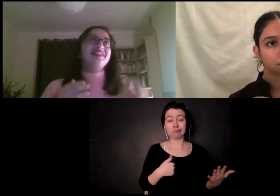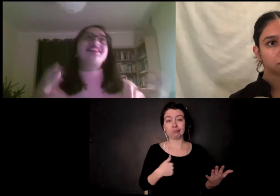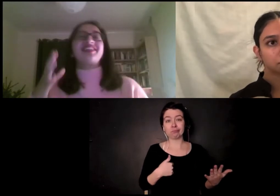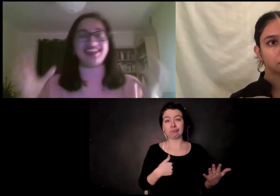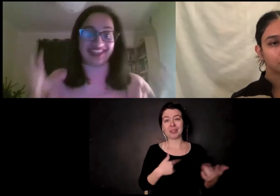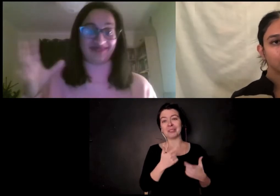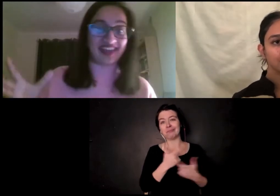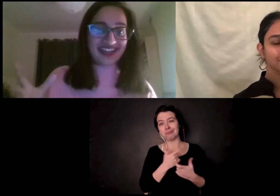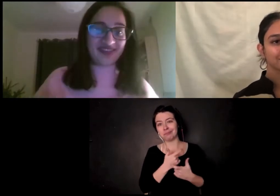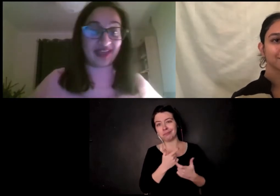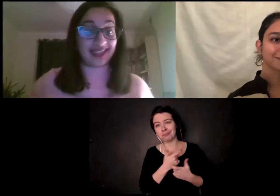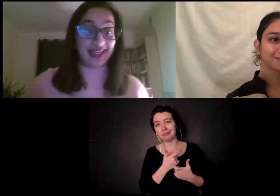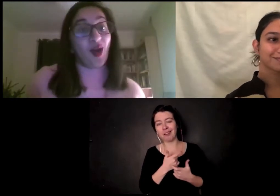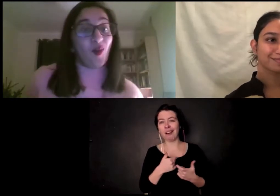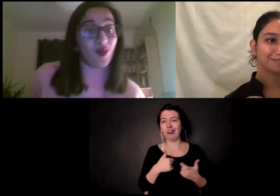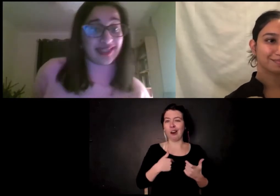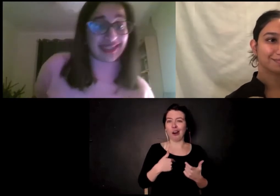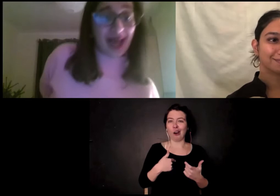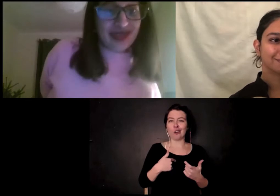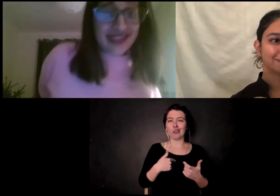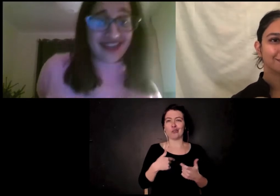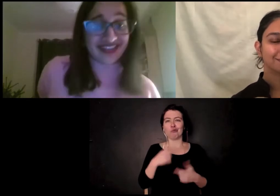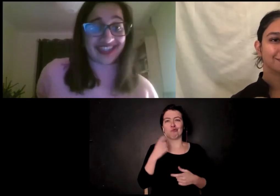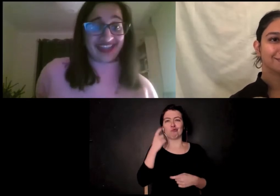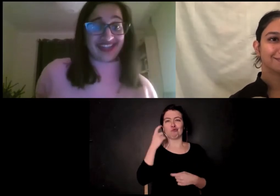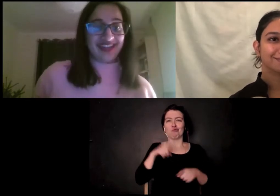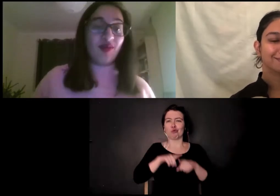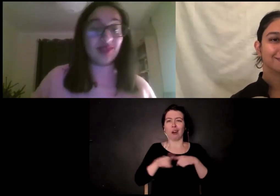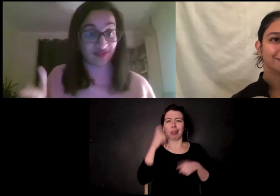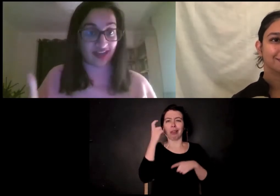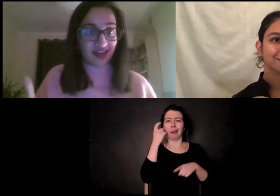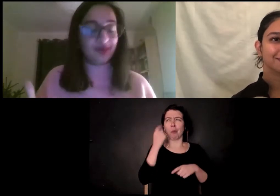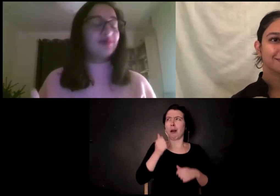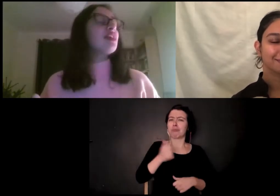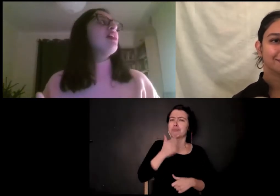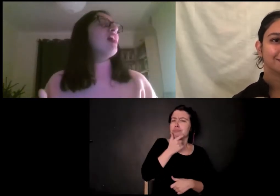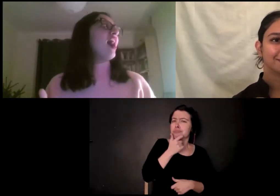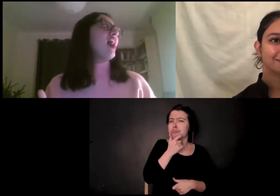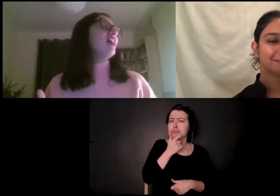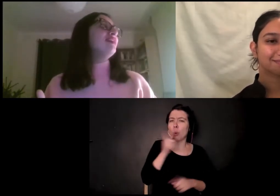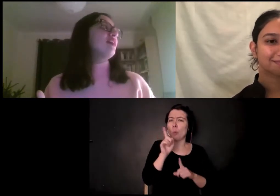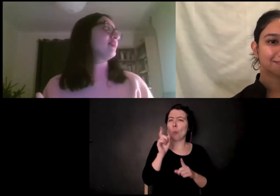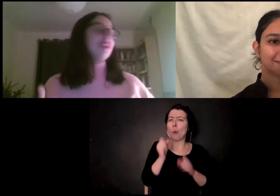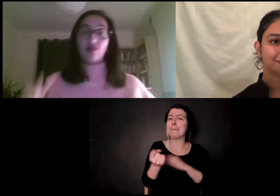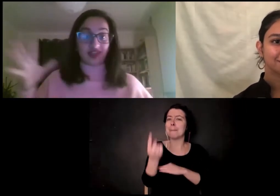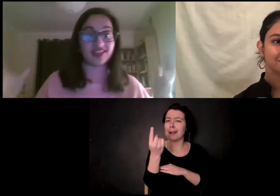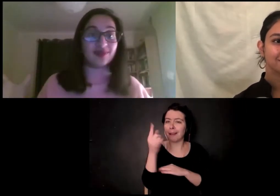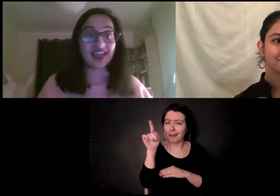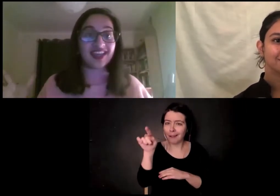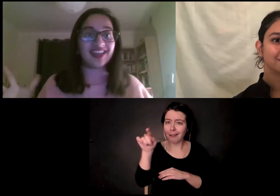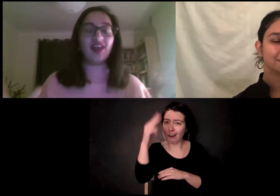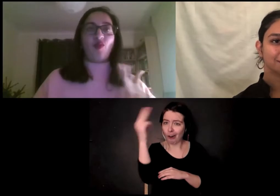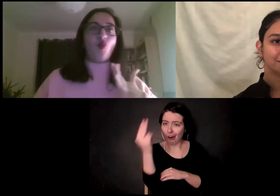I was trying to speculate basically what was going to happen to the art sector. Like I was on furlough and I was thinking, what does